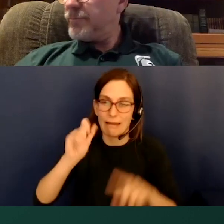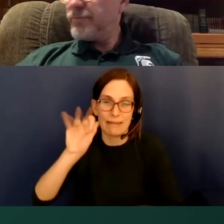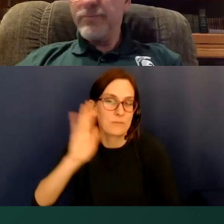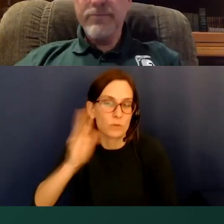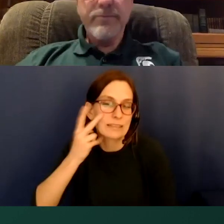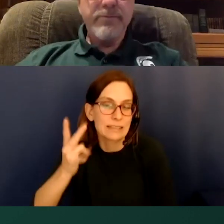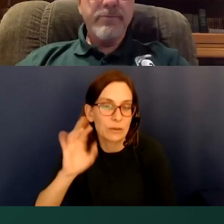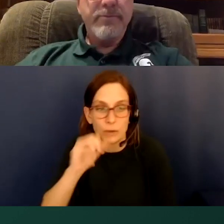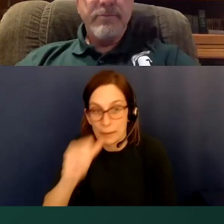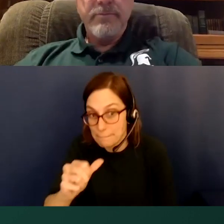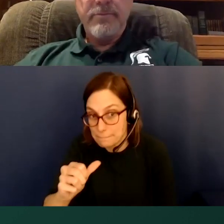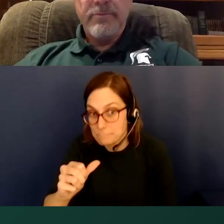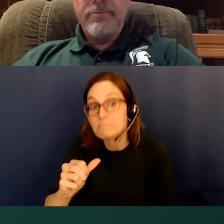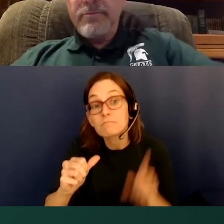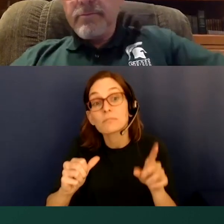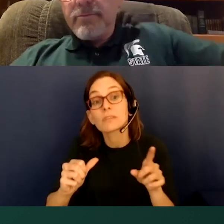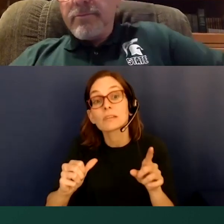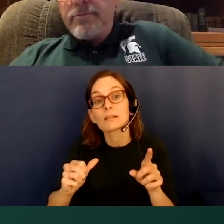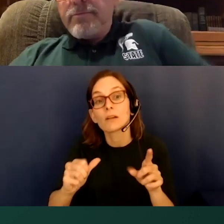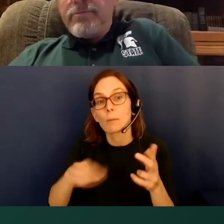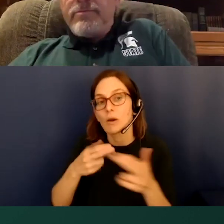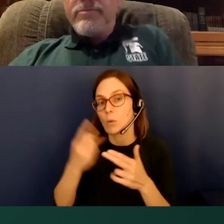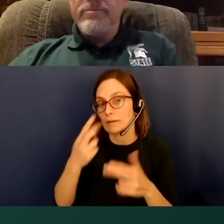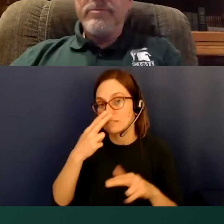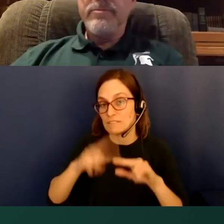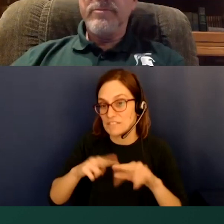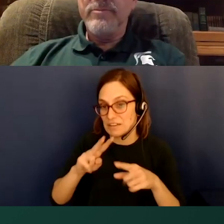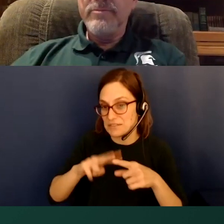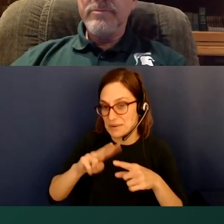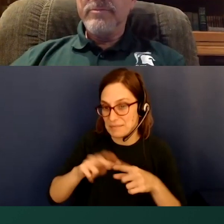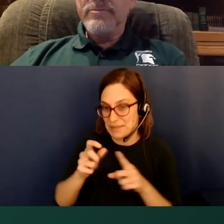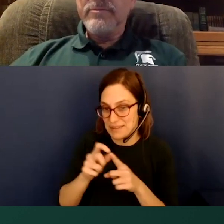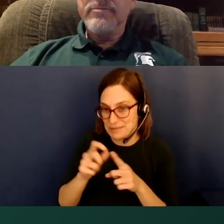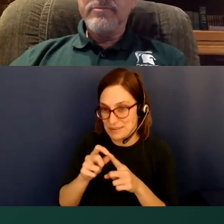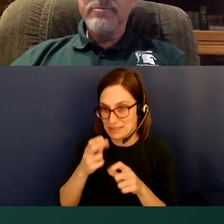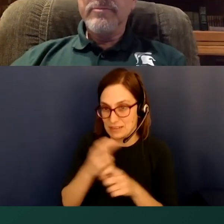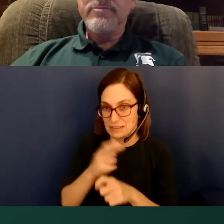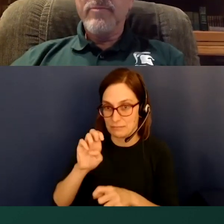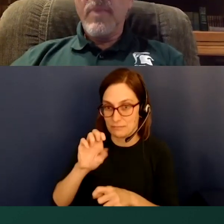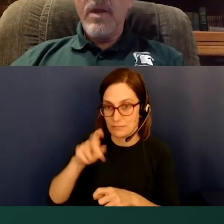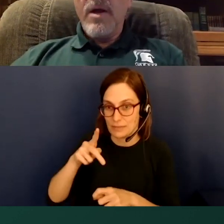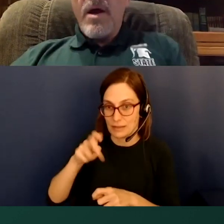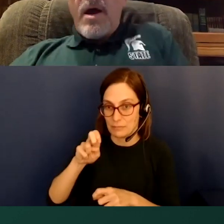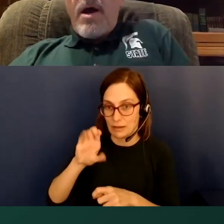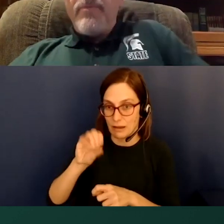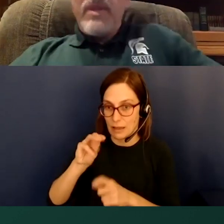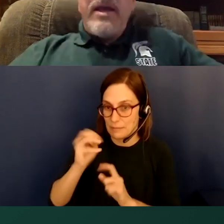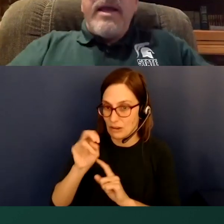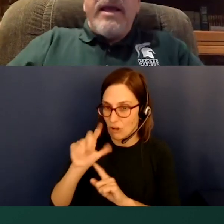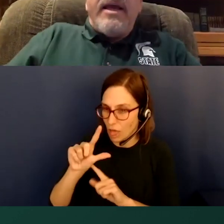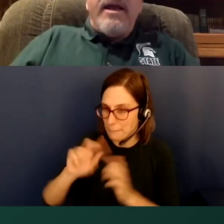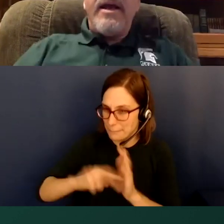So here's a question about one of the fun vocabulary words you used. Mhm. What does epigomenal mean?